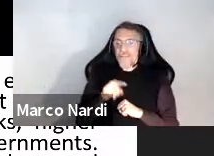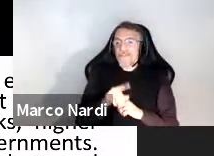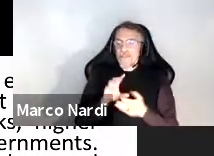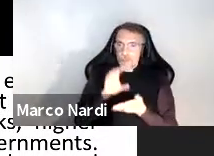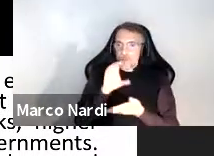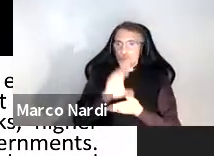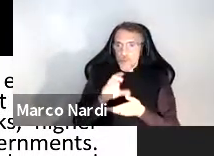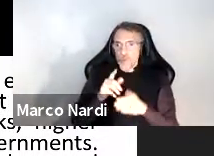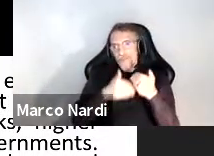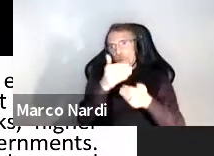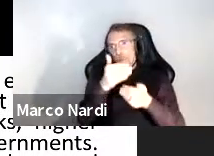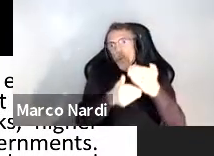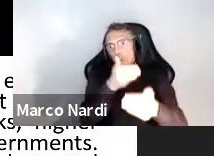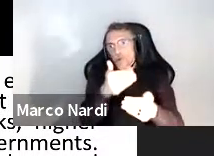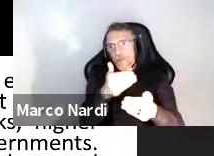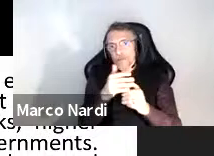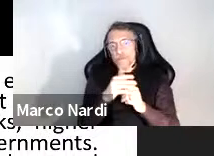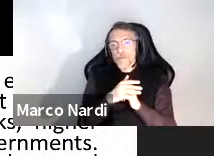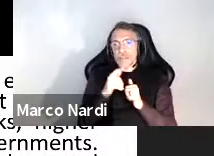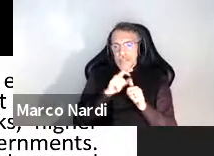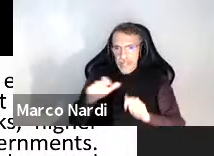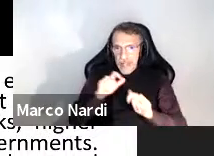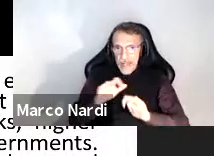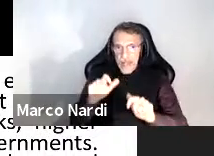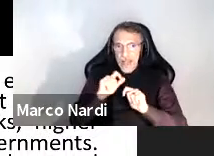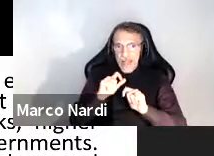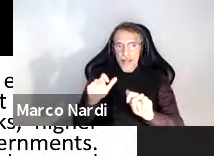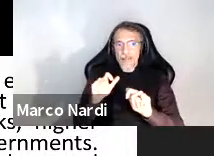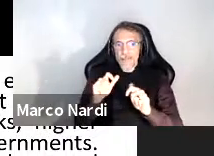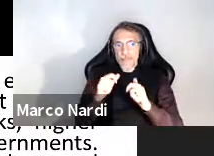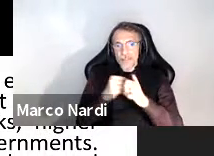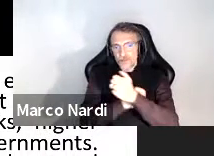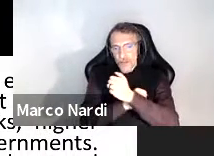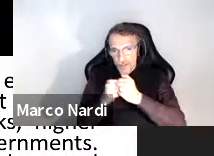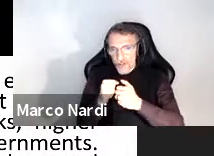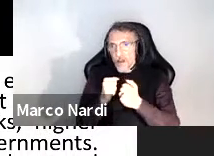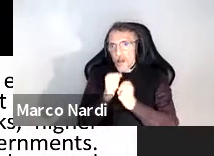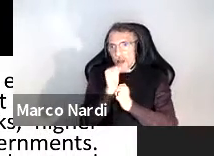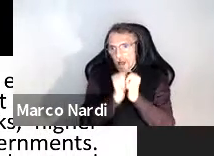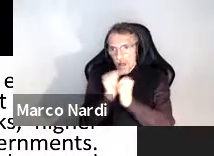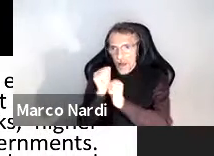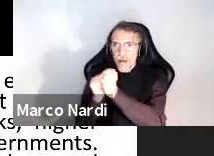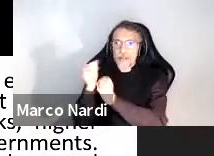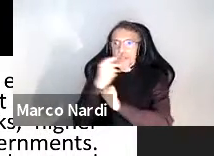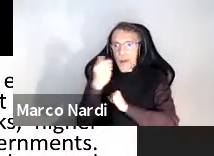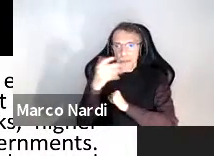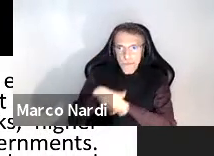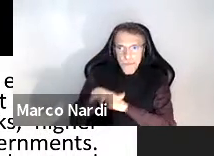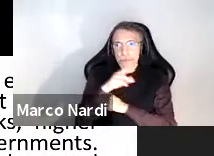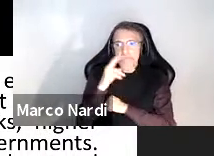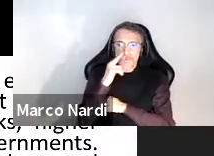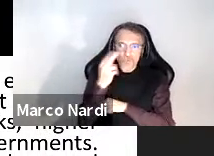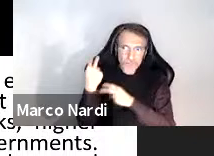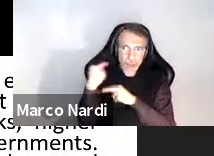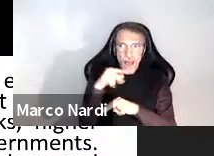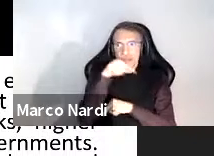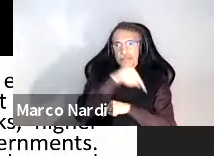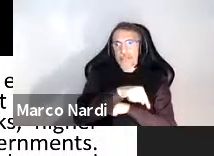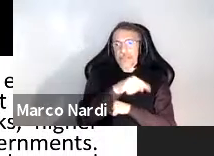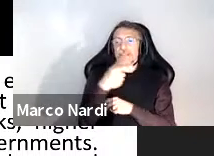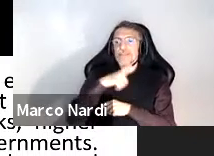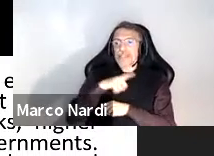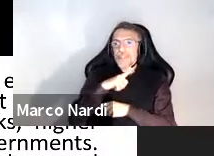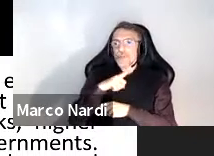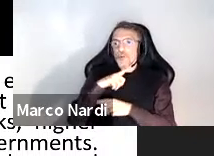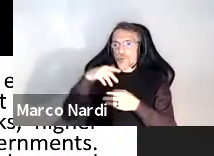forward. Some countries will still require deeper debt restructuring. Countries will still need to build their